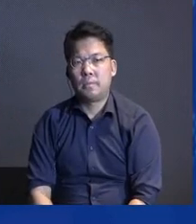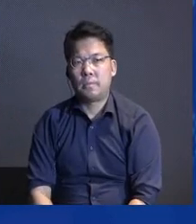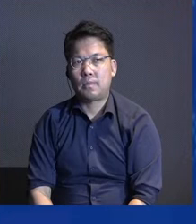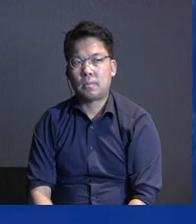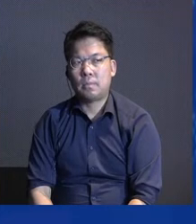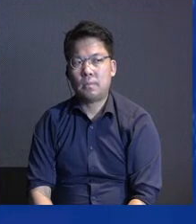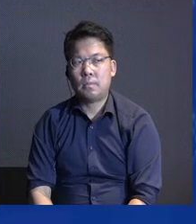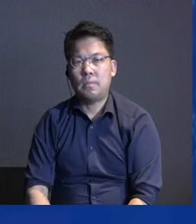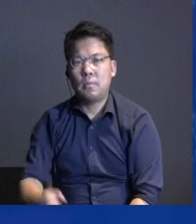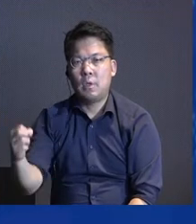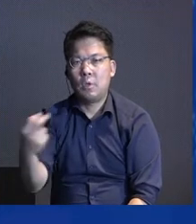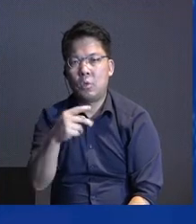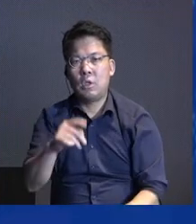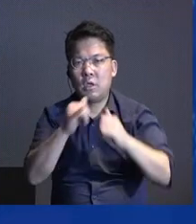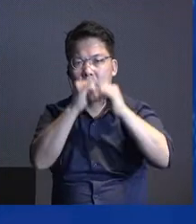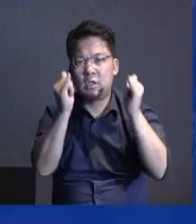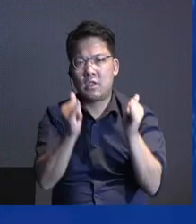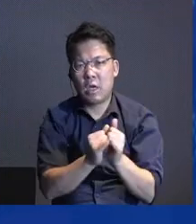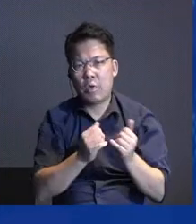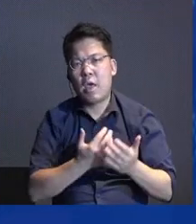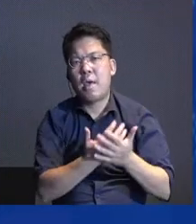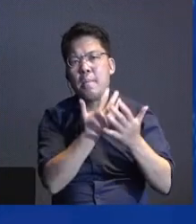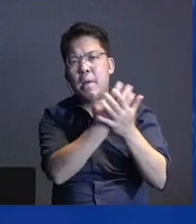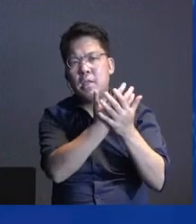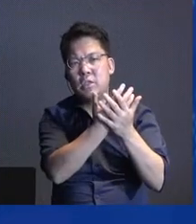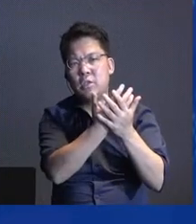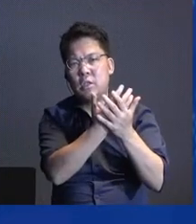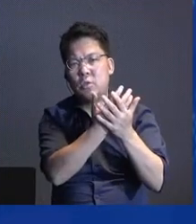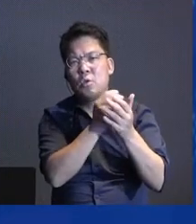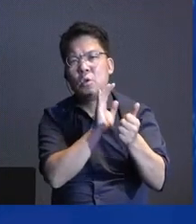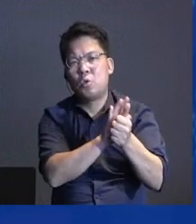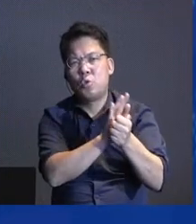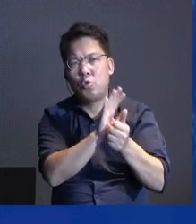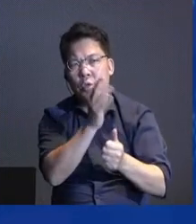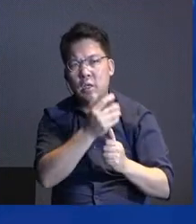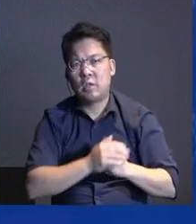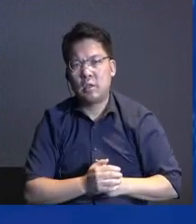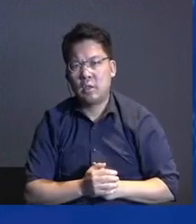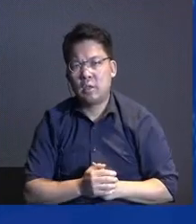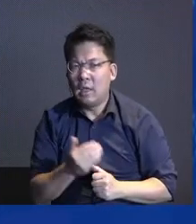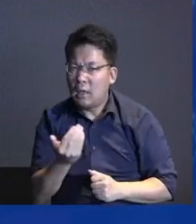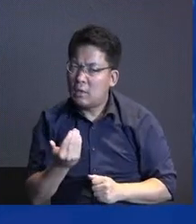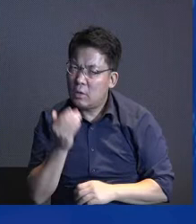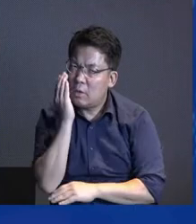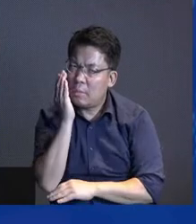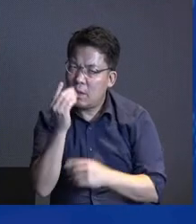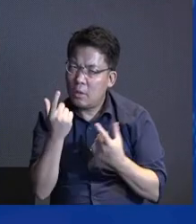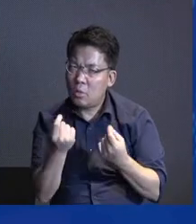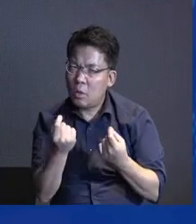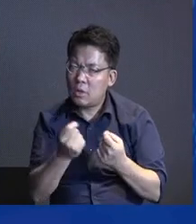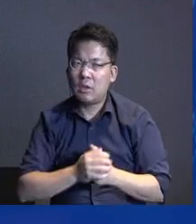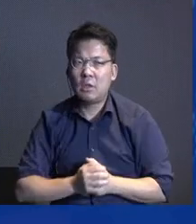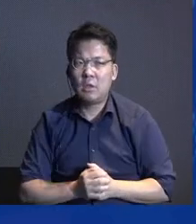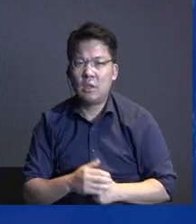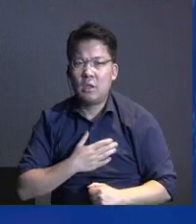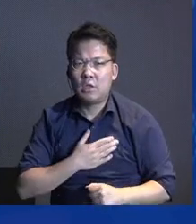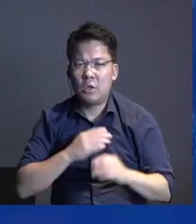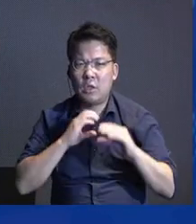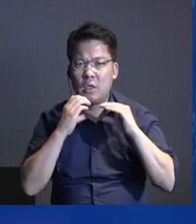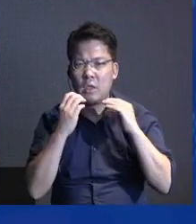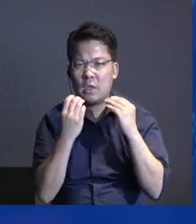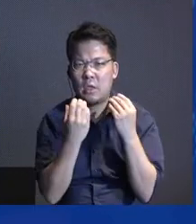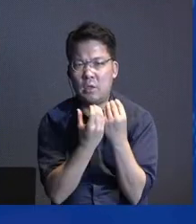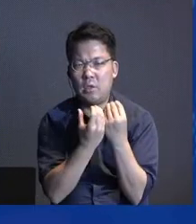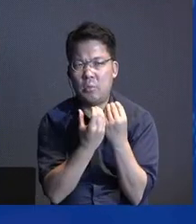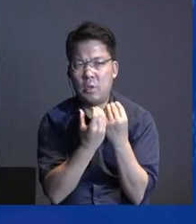society. The clubs, as introduced, was implemented in pilot in Vietnam in 2006, but